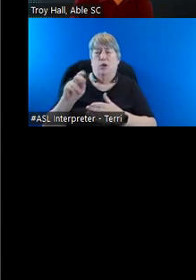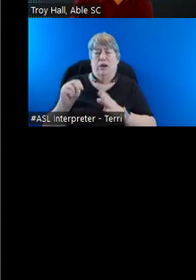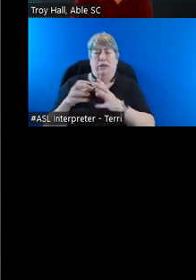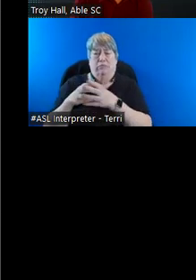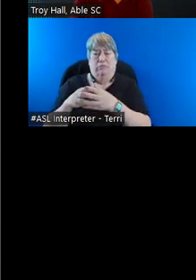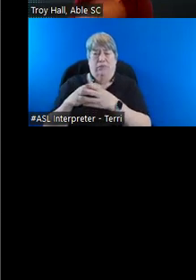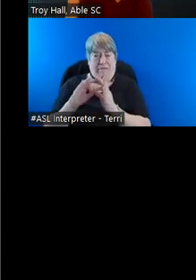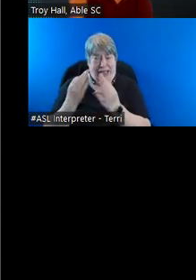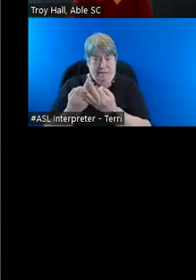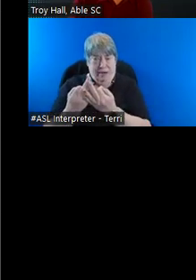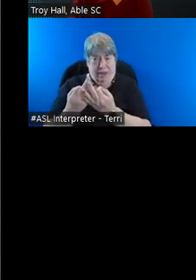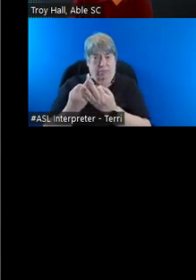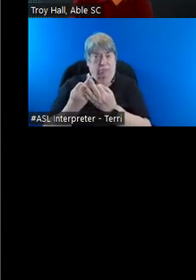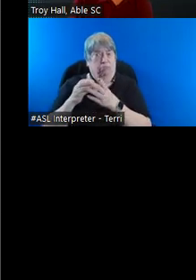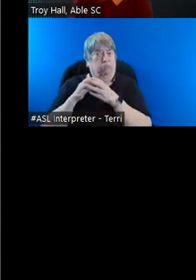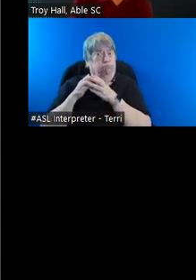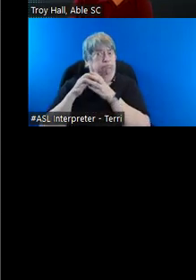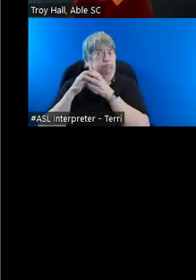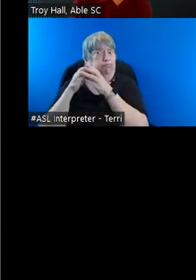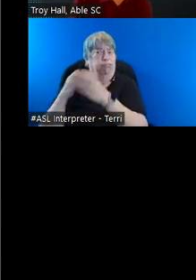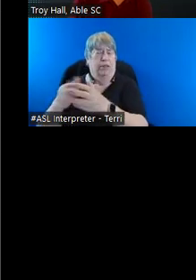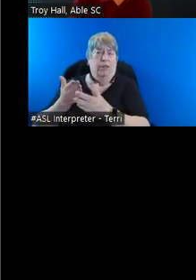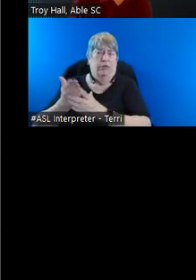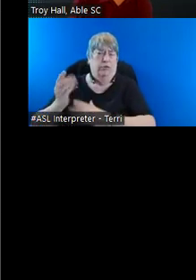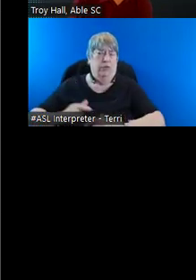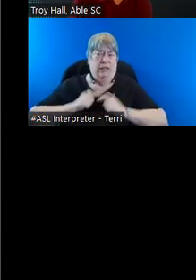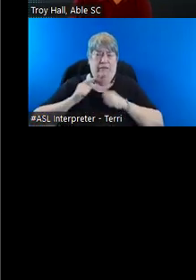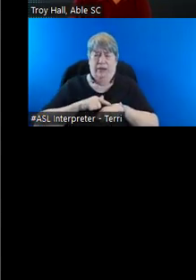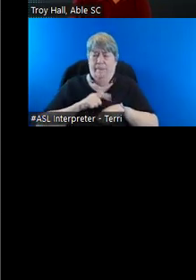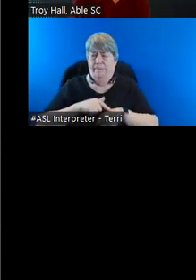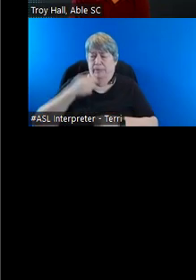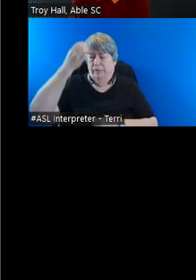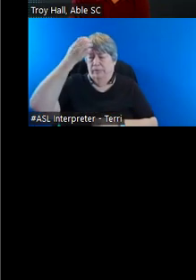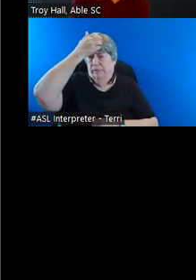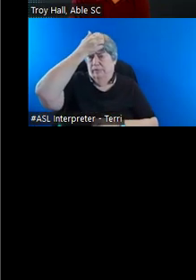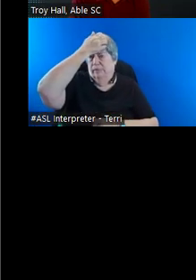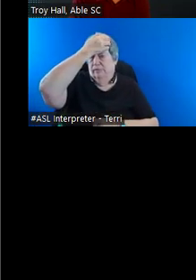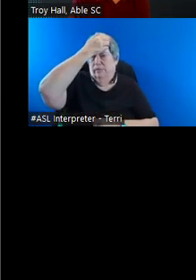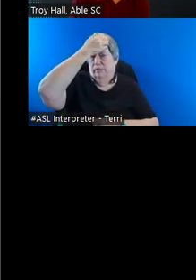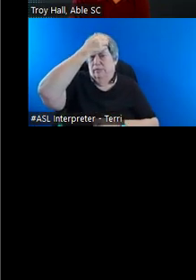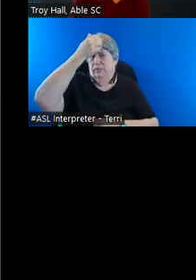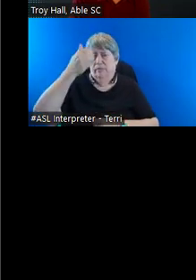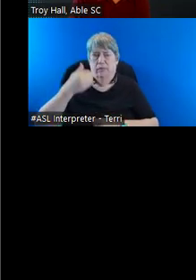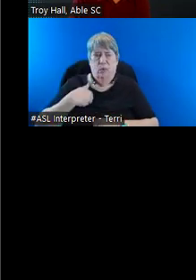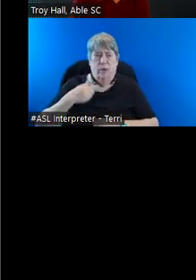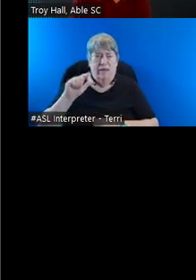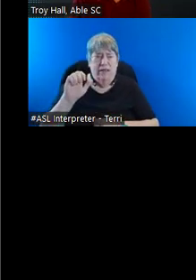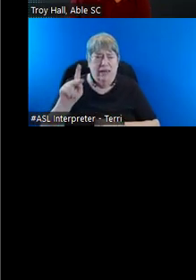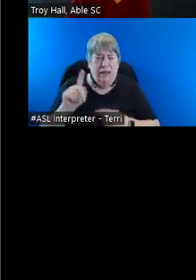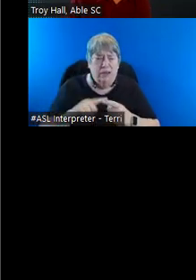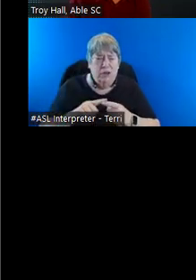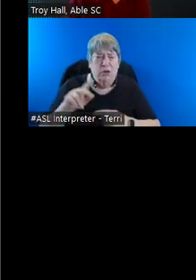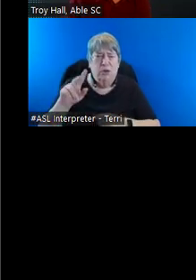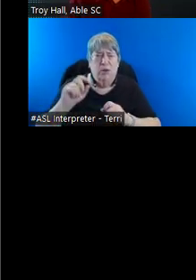life. And so support goes on and on. Yeah, absolutely. We've got a link to a blog. You guys are incredible. I love